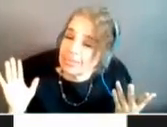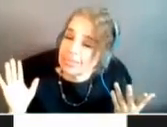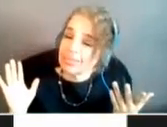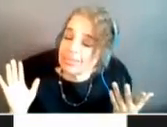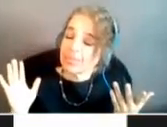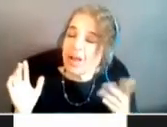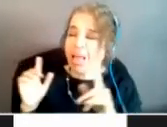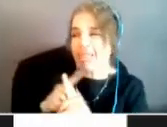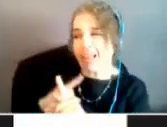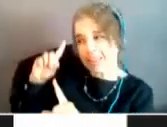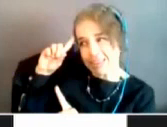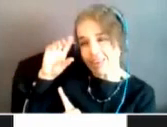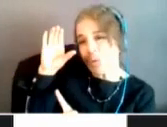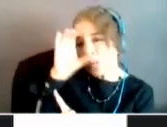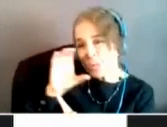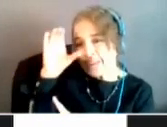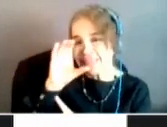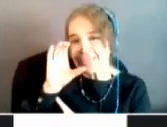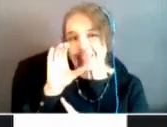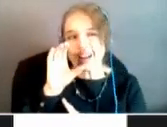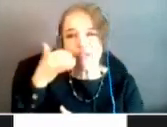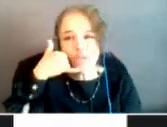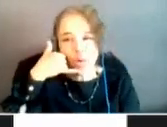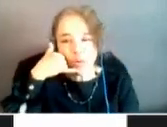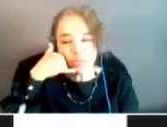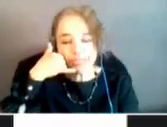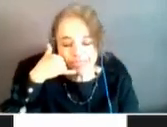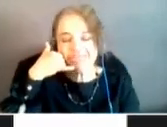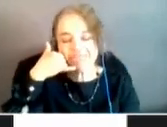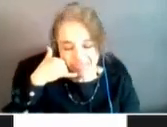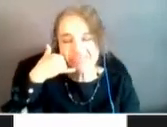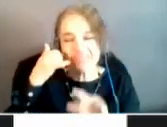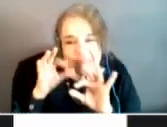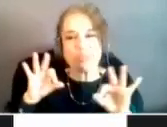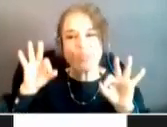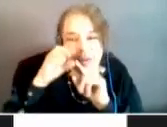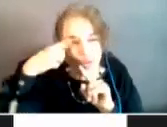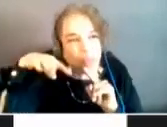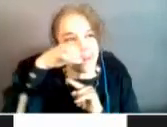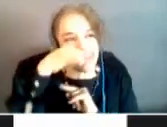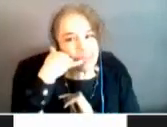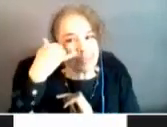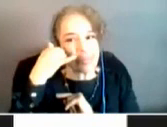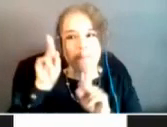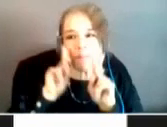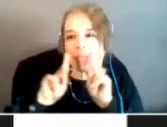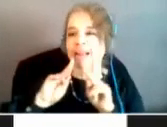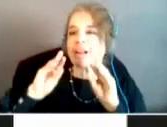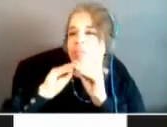that, I think reaching out by phone is very important. If people are